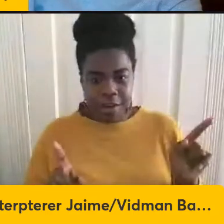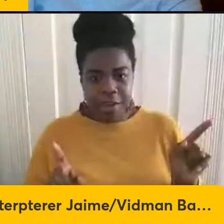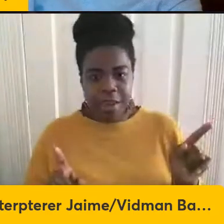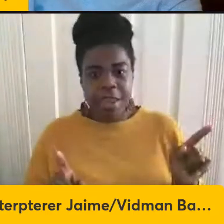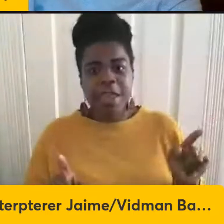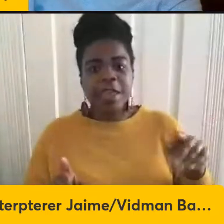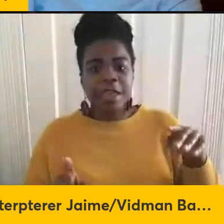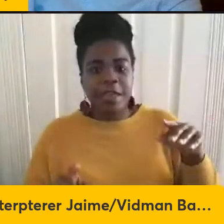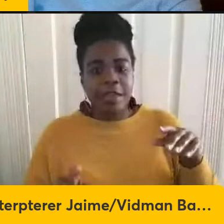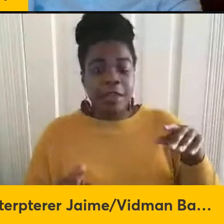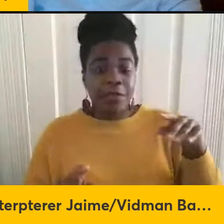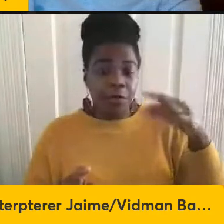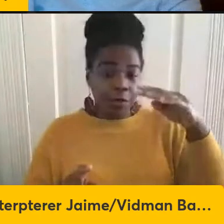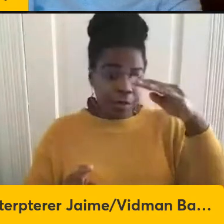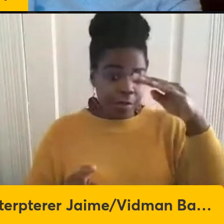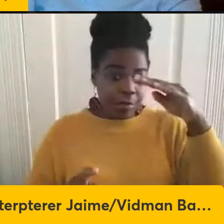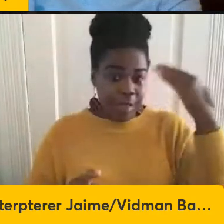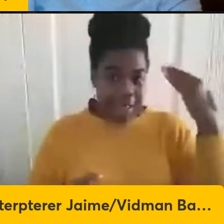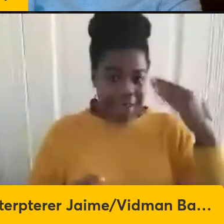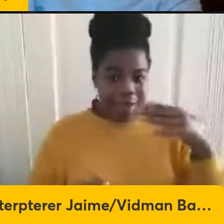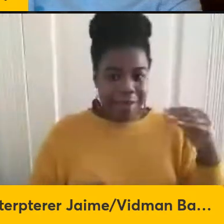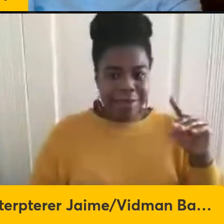Black. Syreeta,